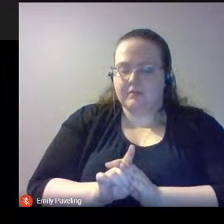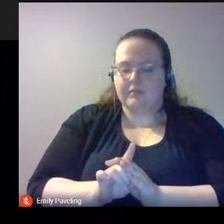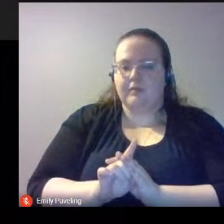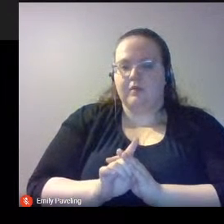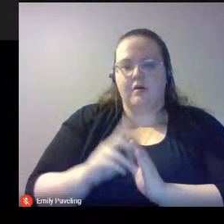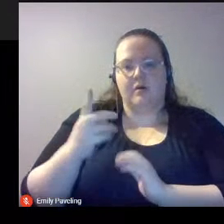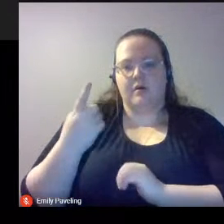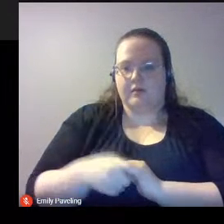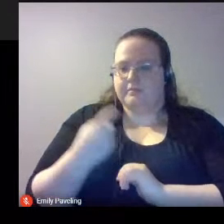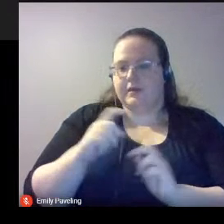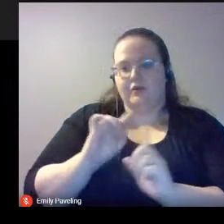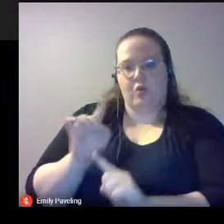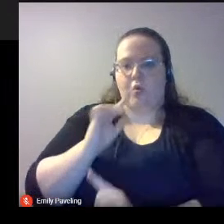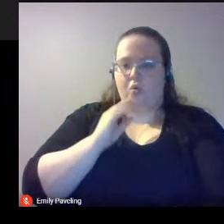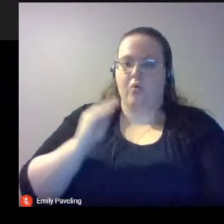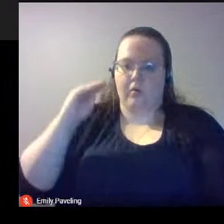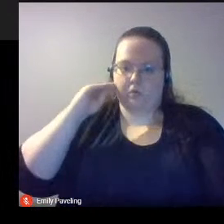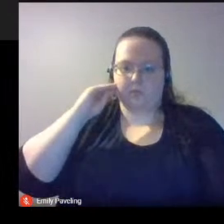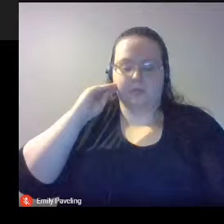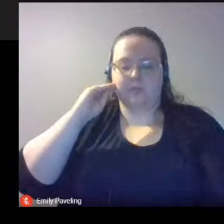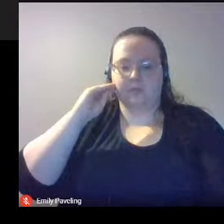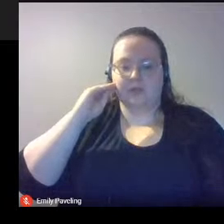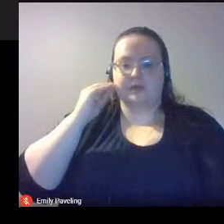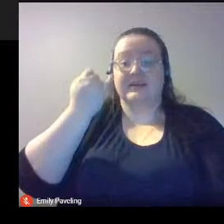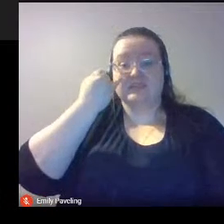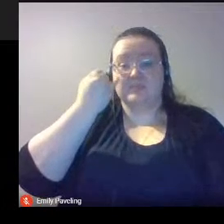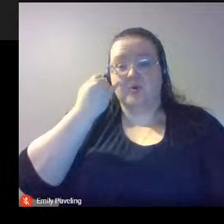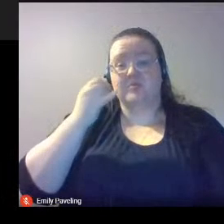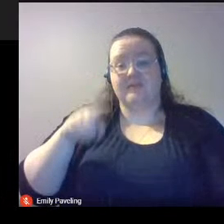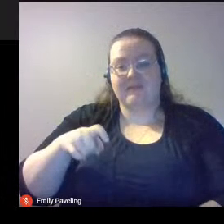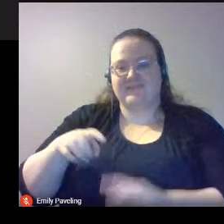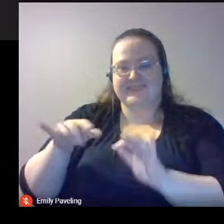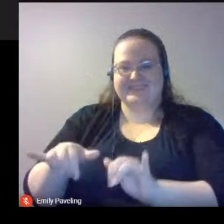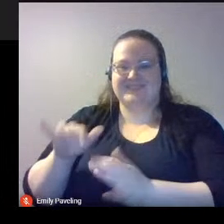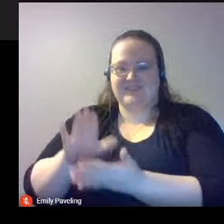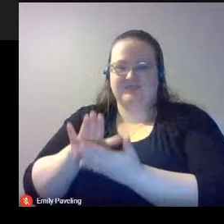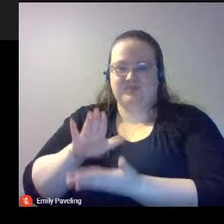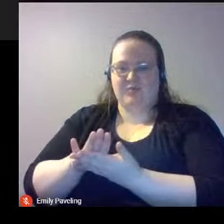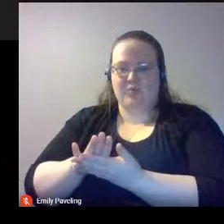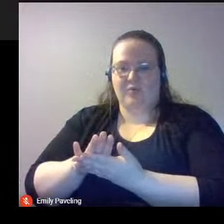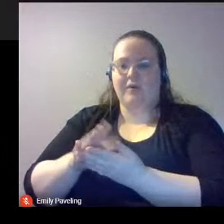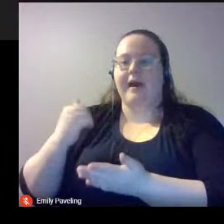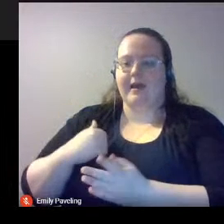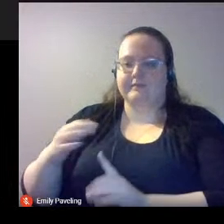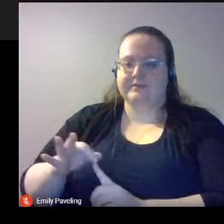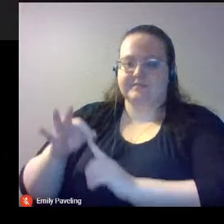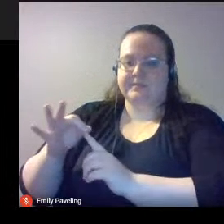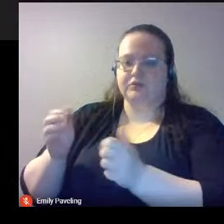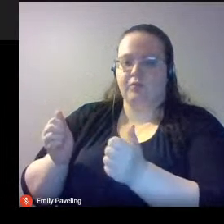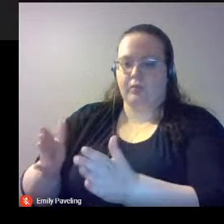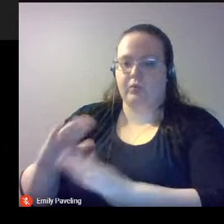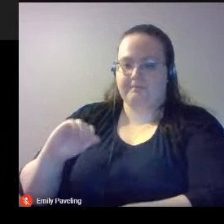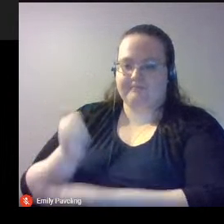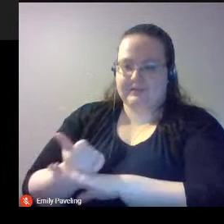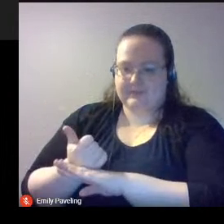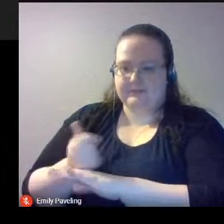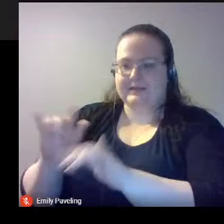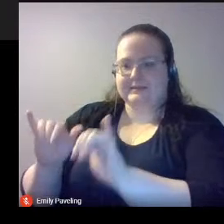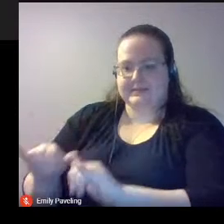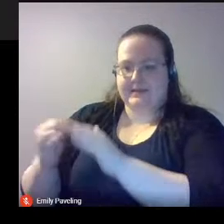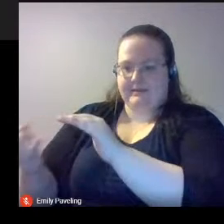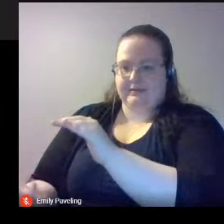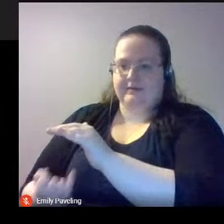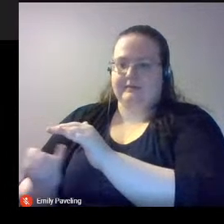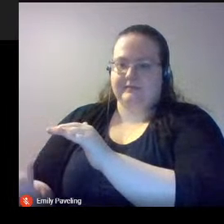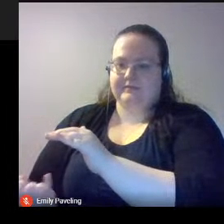this. If they cannot return home immediately, then they must be isolated in a designated room or space until their departure, and